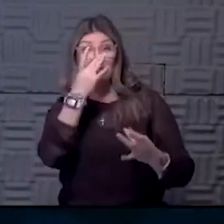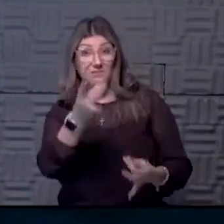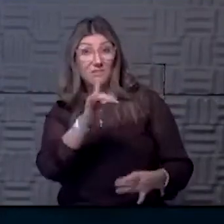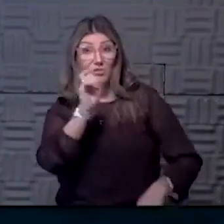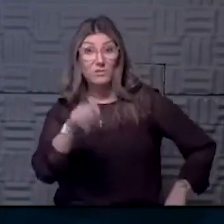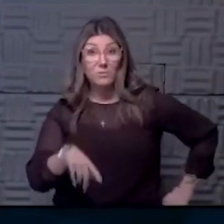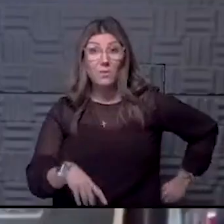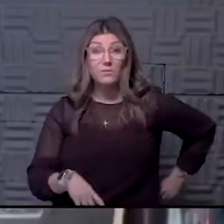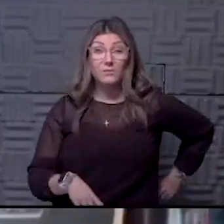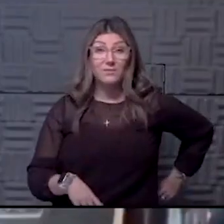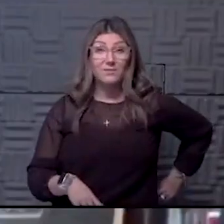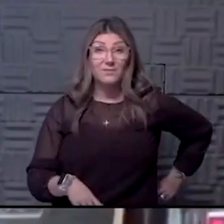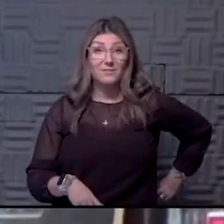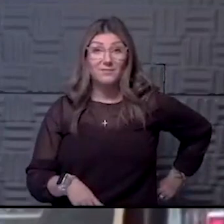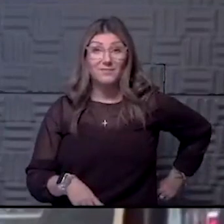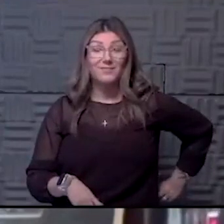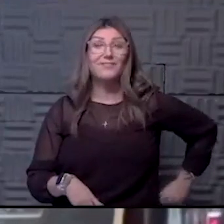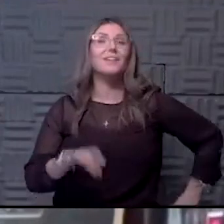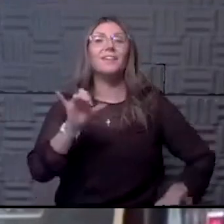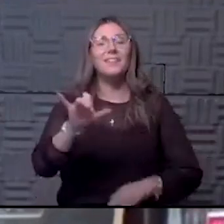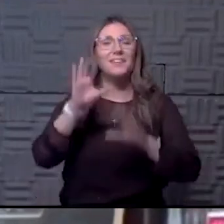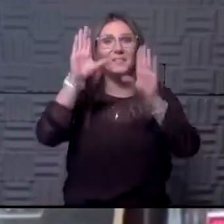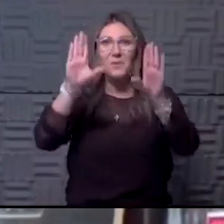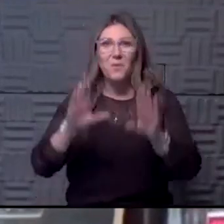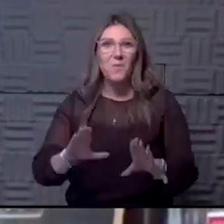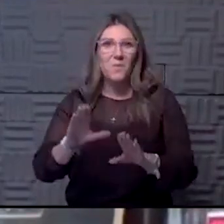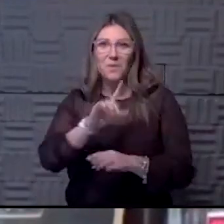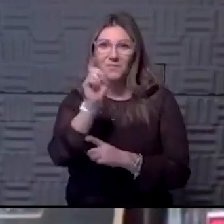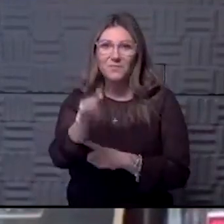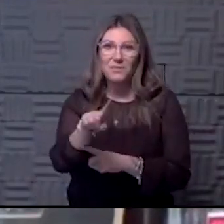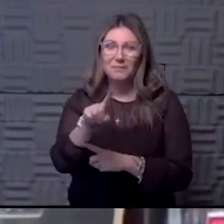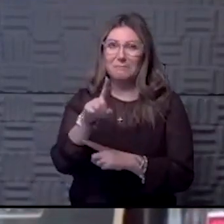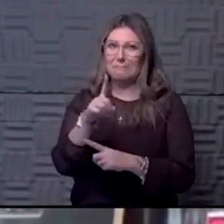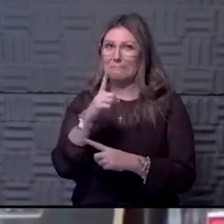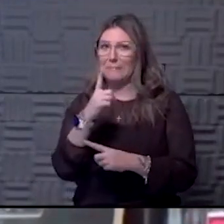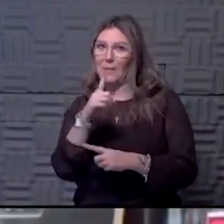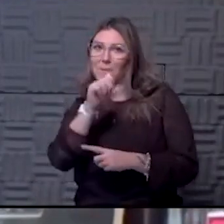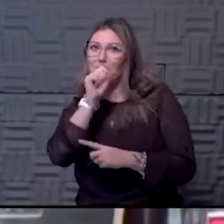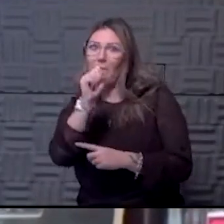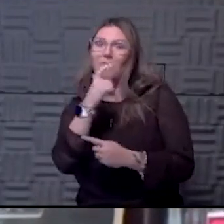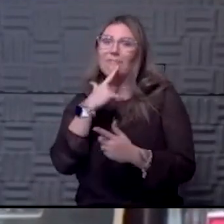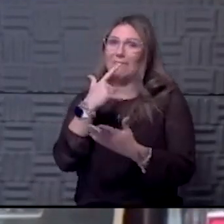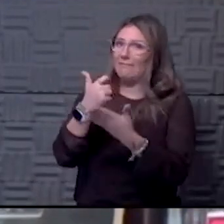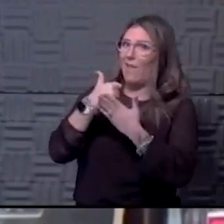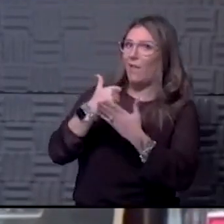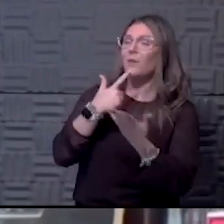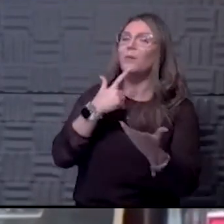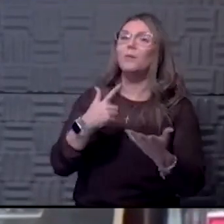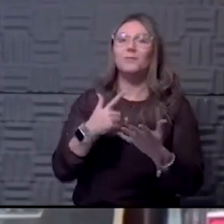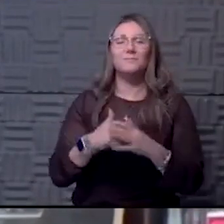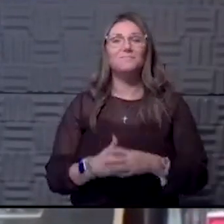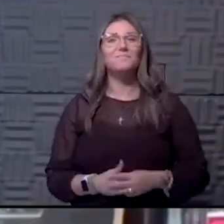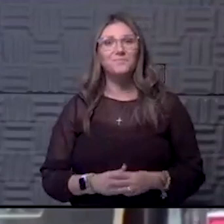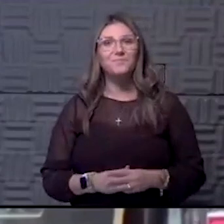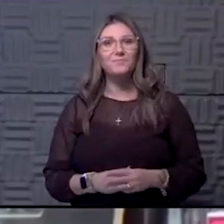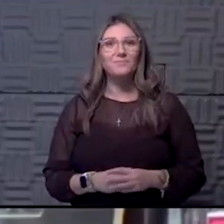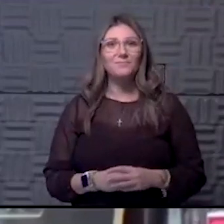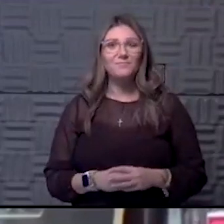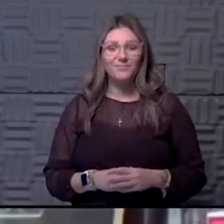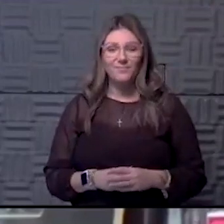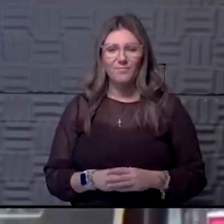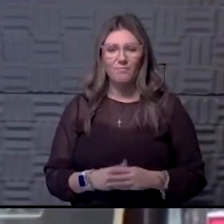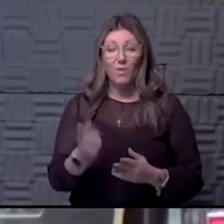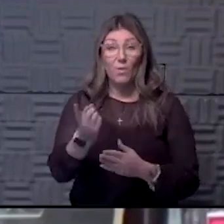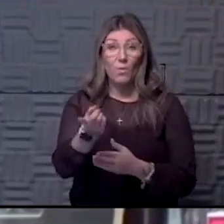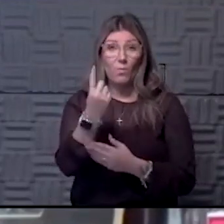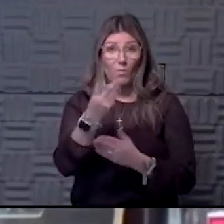Senator, thoughts? It is a great question. I'd love the help from the rest of you on the answer to this question. But and one of the things